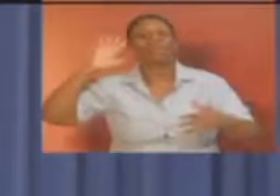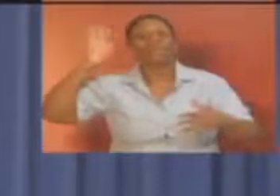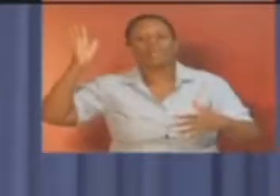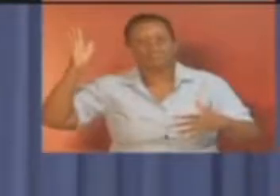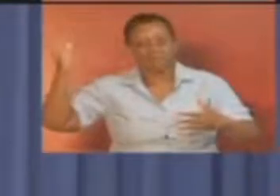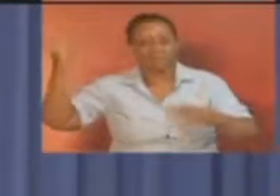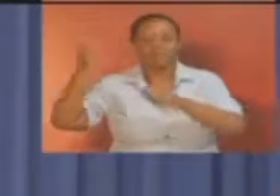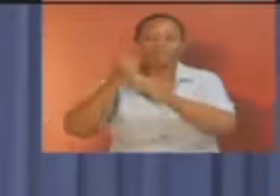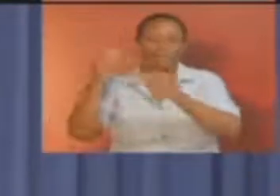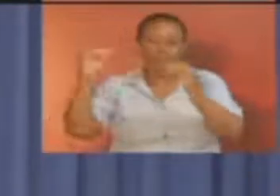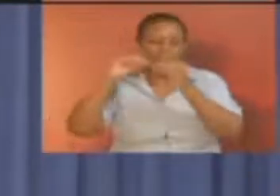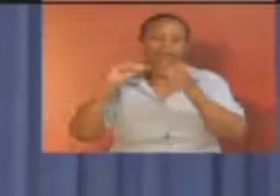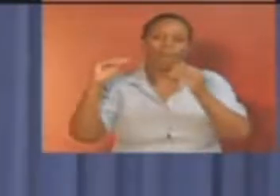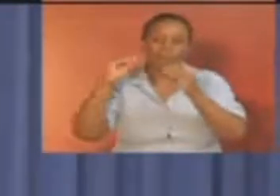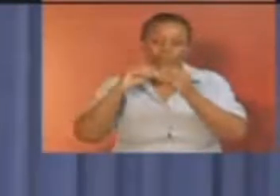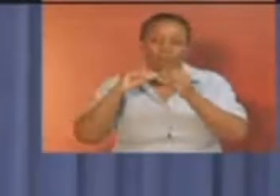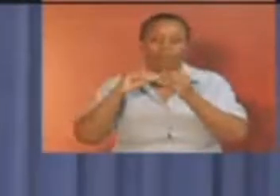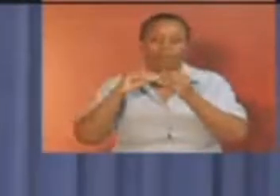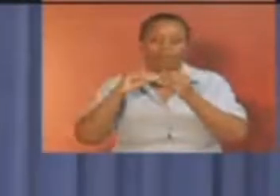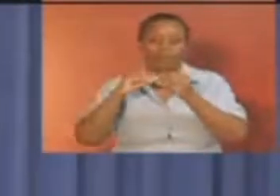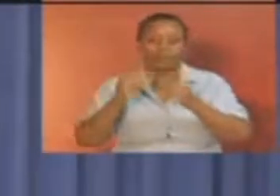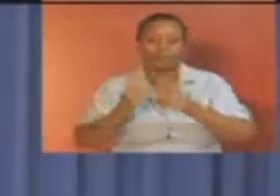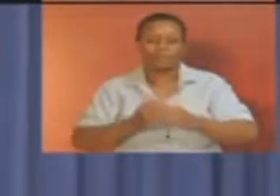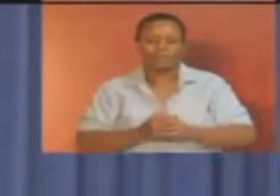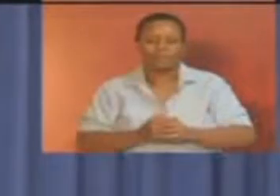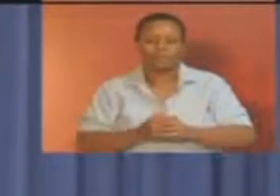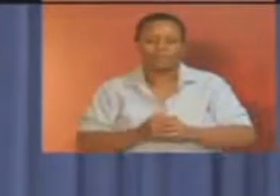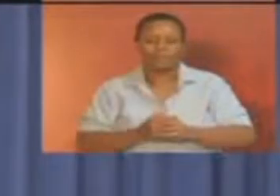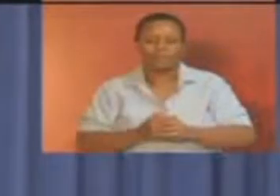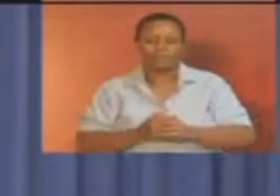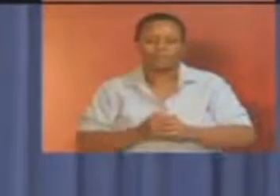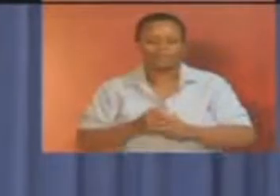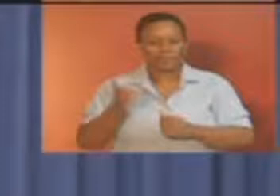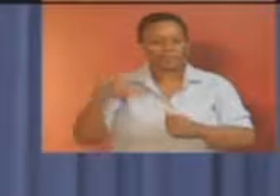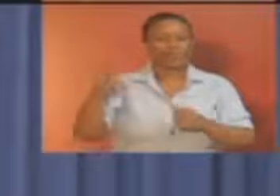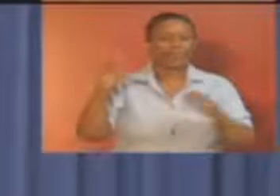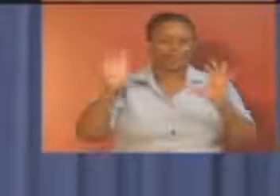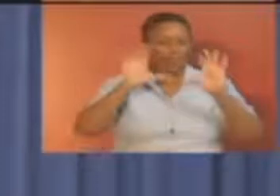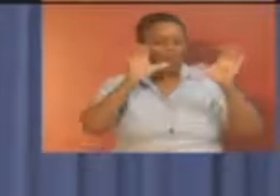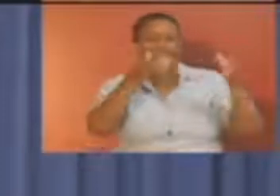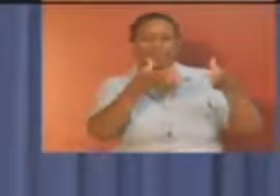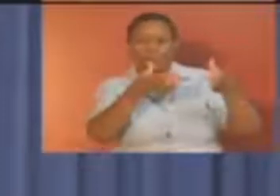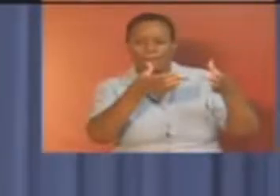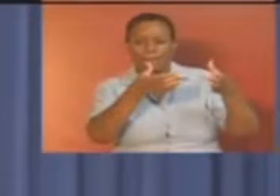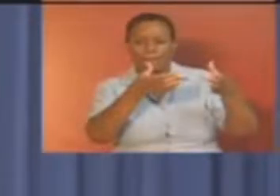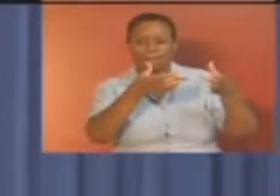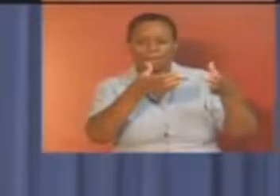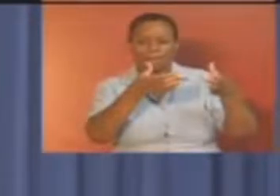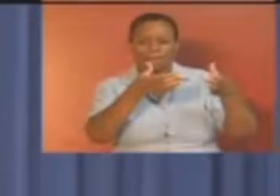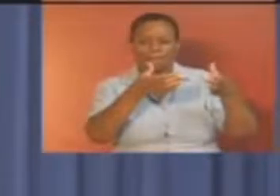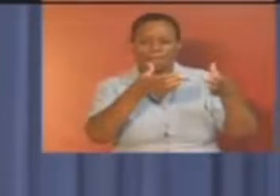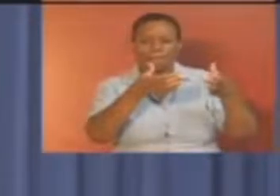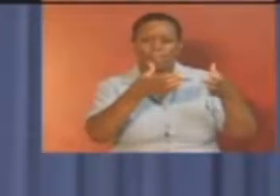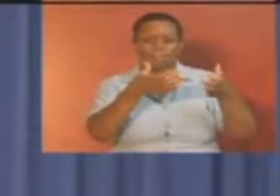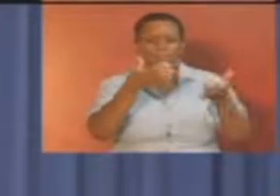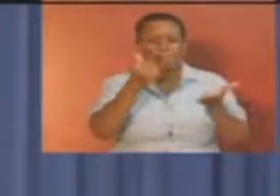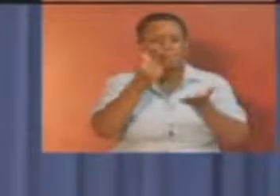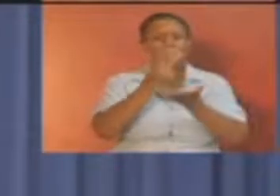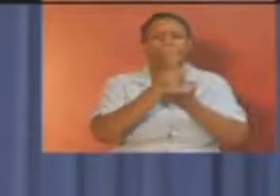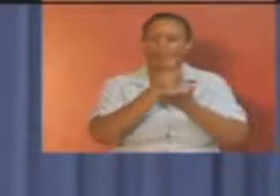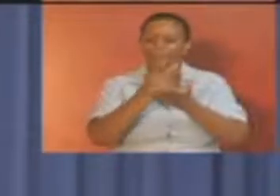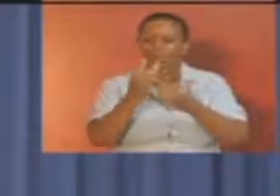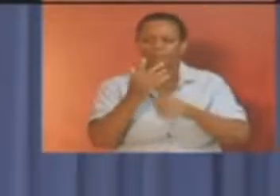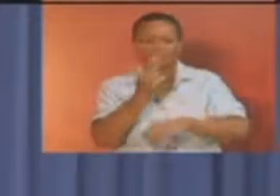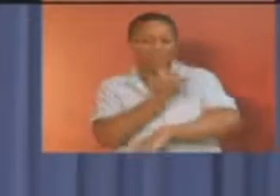tranche. The companies that got approval to meet our interests were